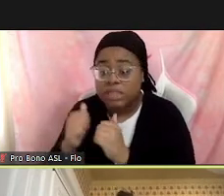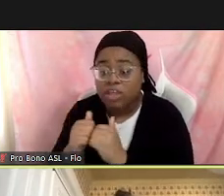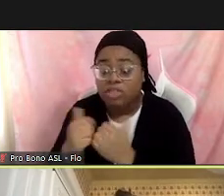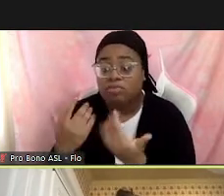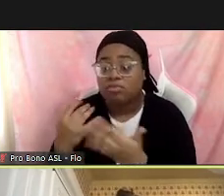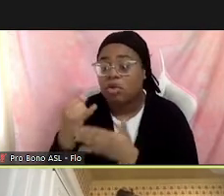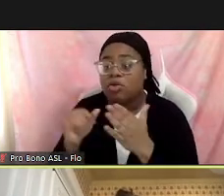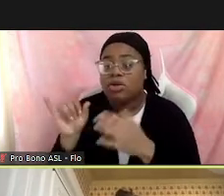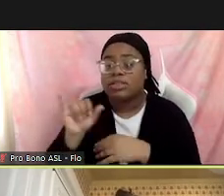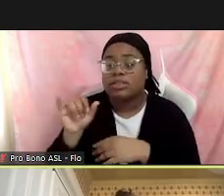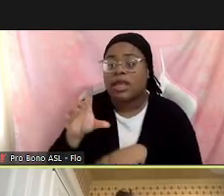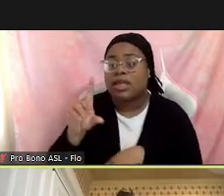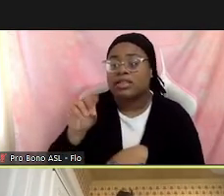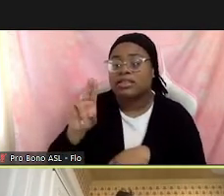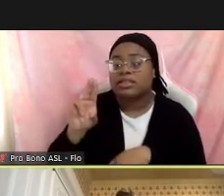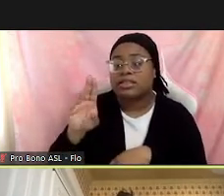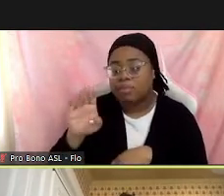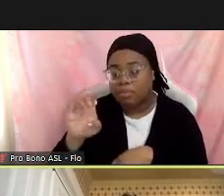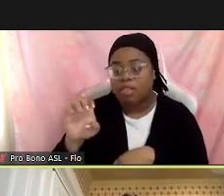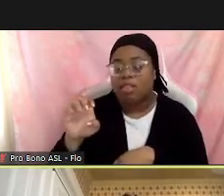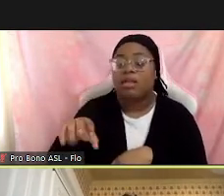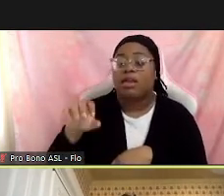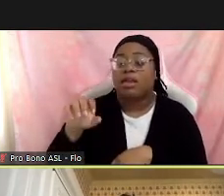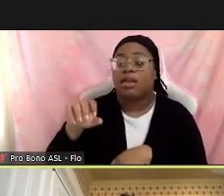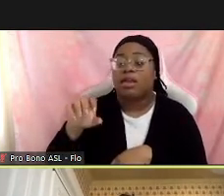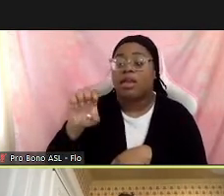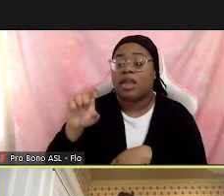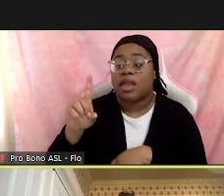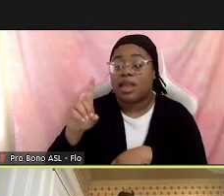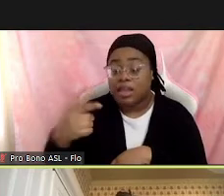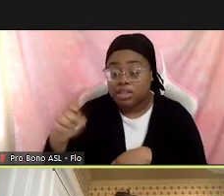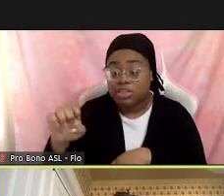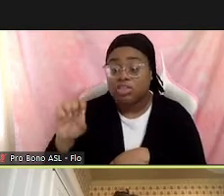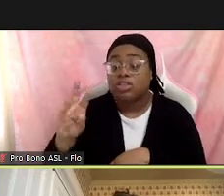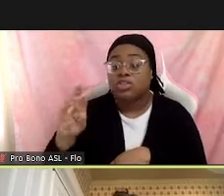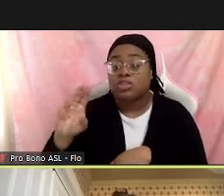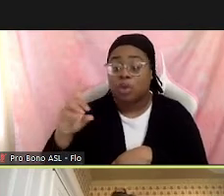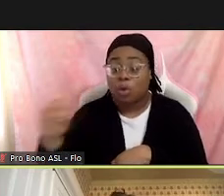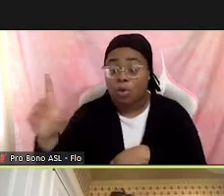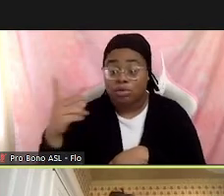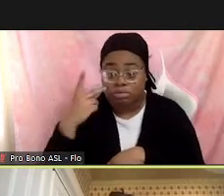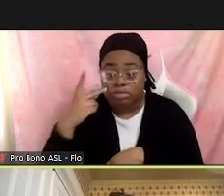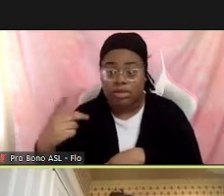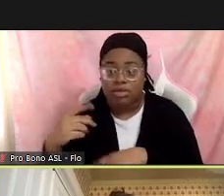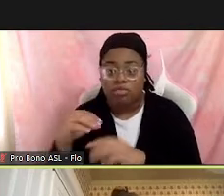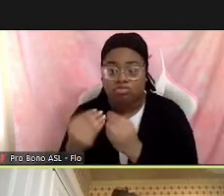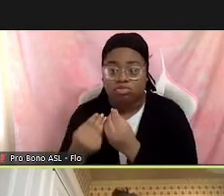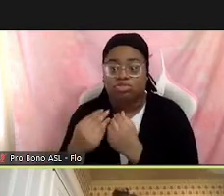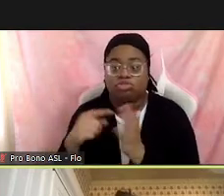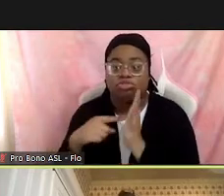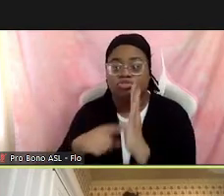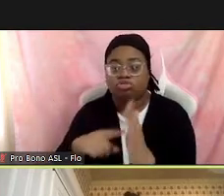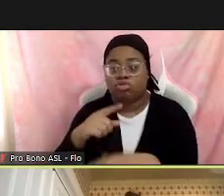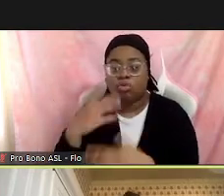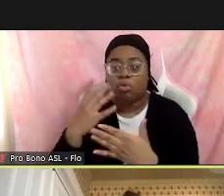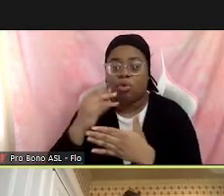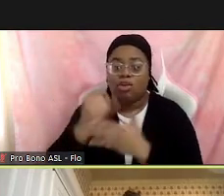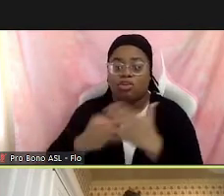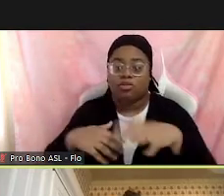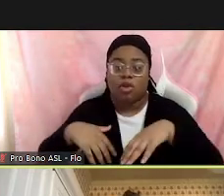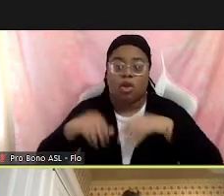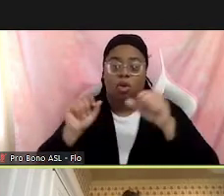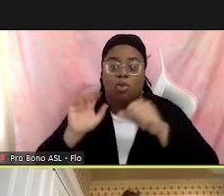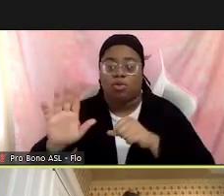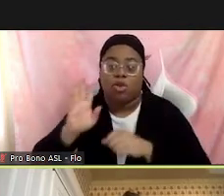like Double Edge Theater and Obvious Agency, who show us what it's like when artists own the creative